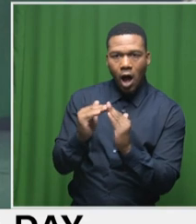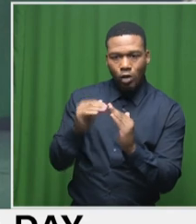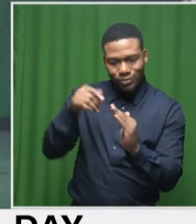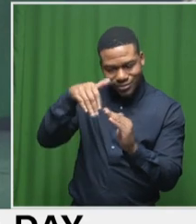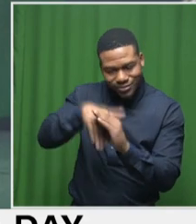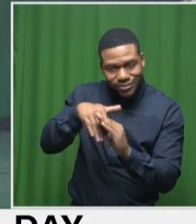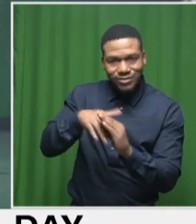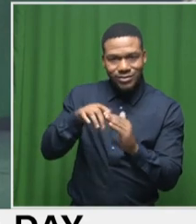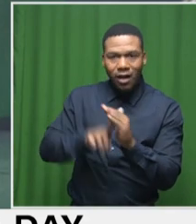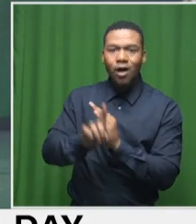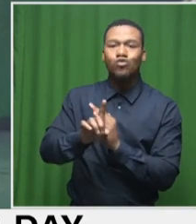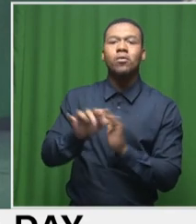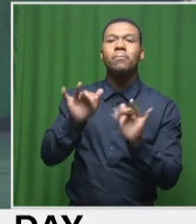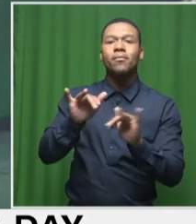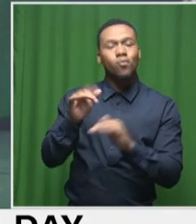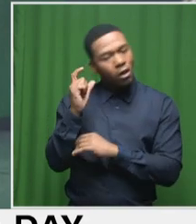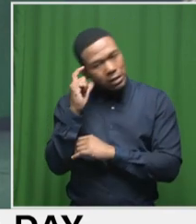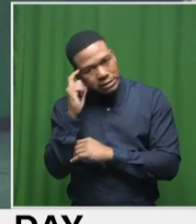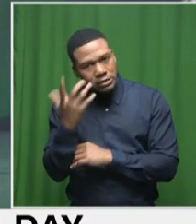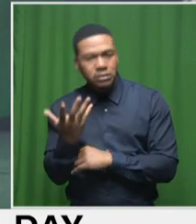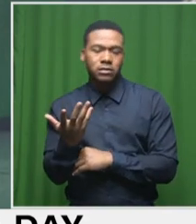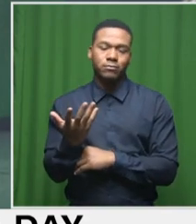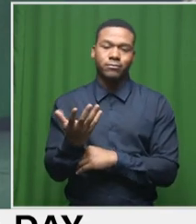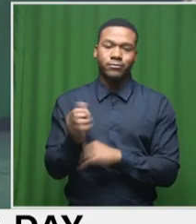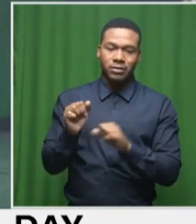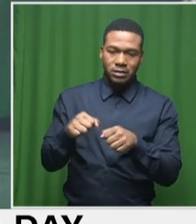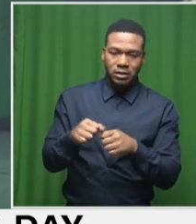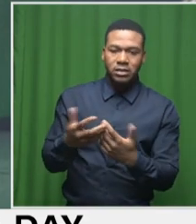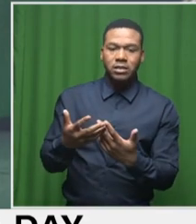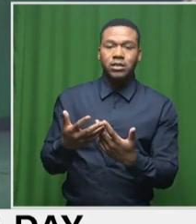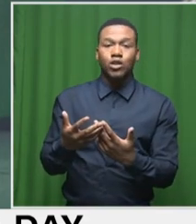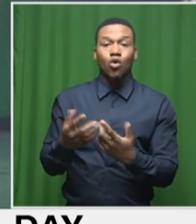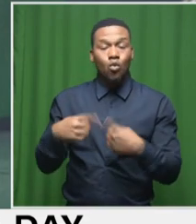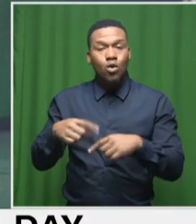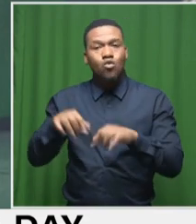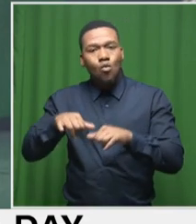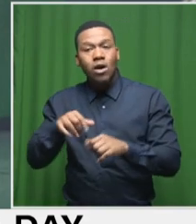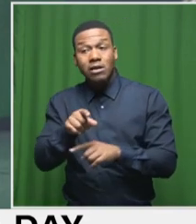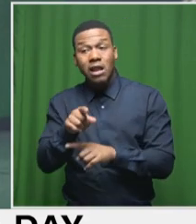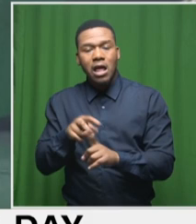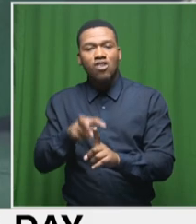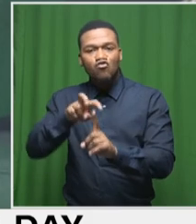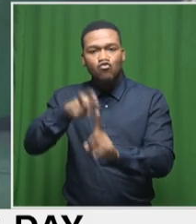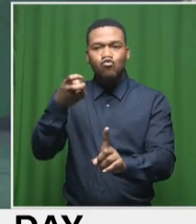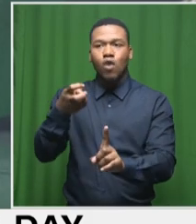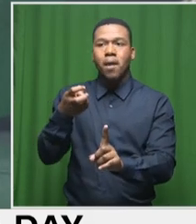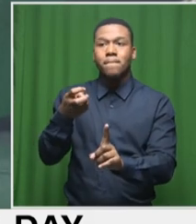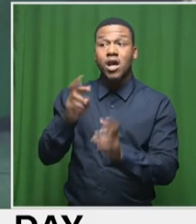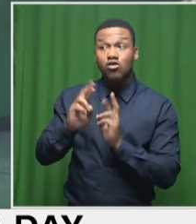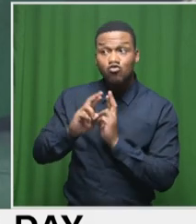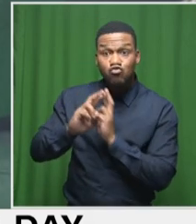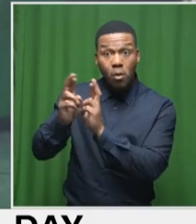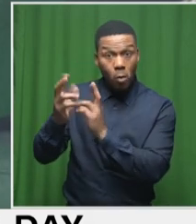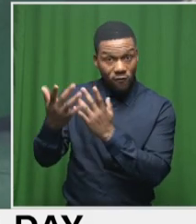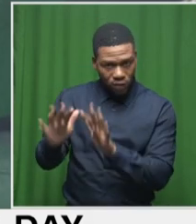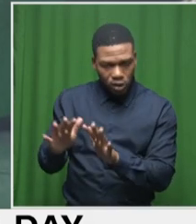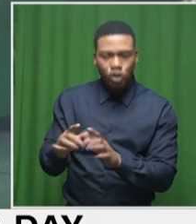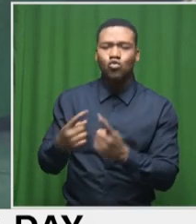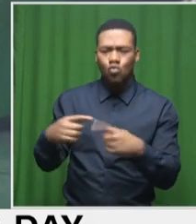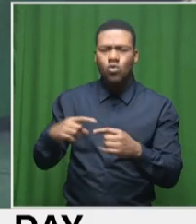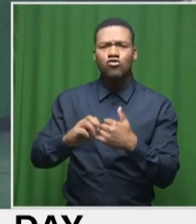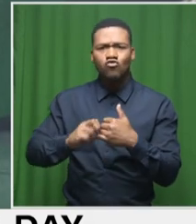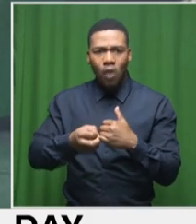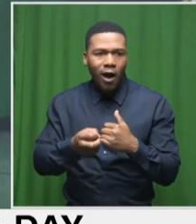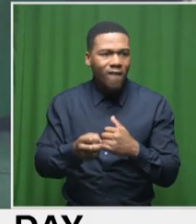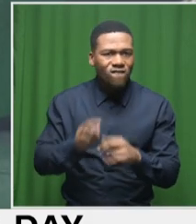with measures to say every now and then, when the rape or this such crime have occurred, we manage to can arrest the perpetrators and